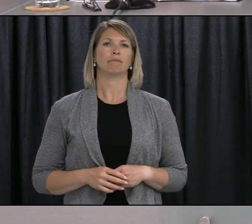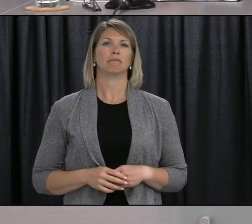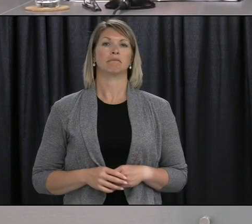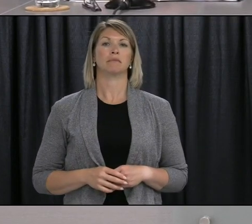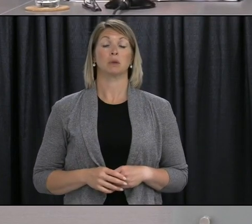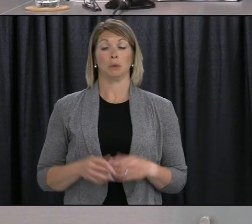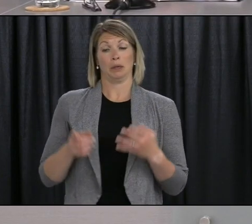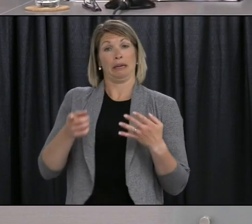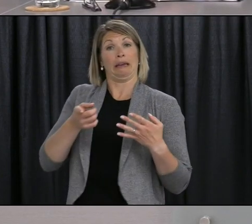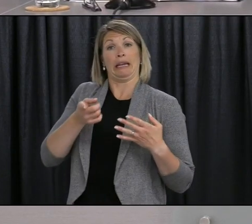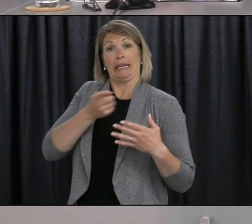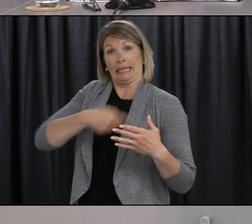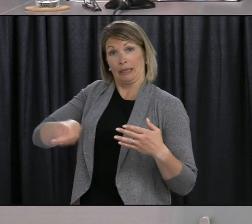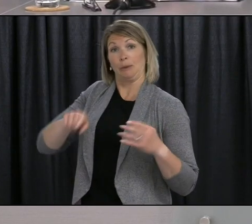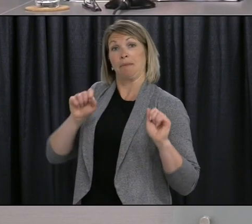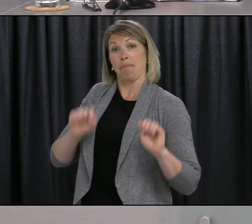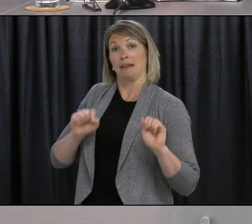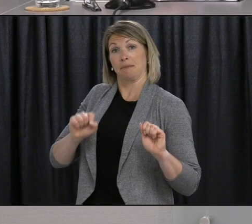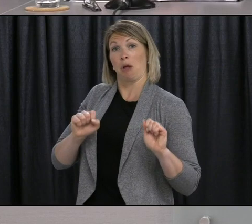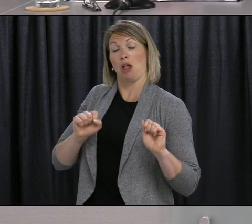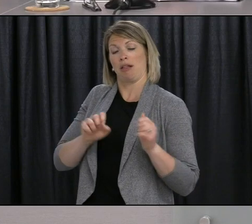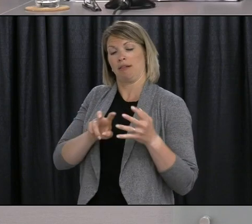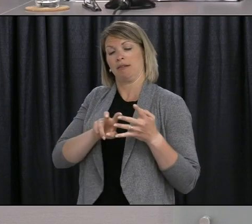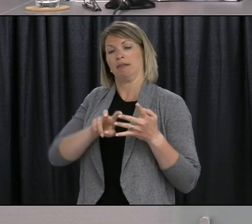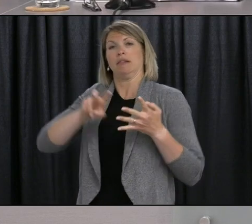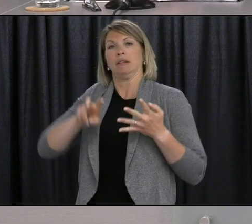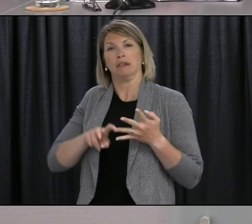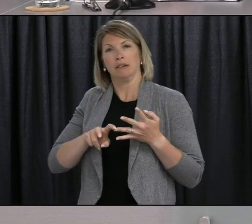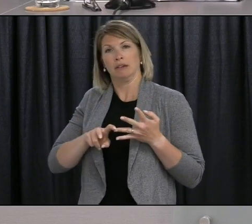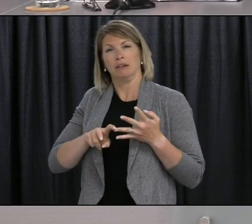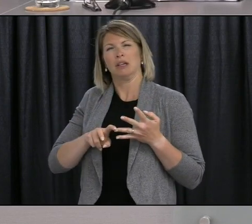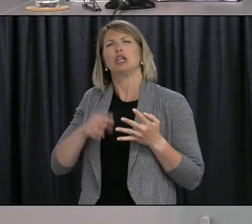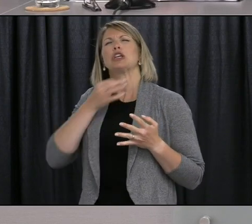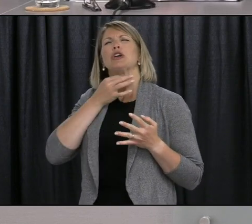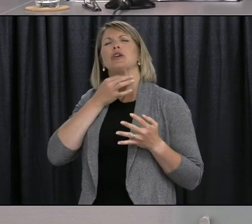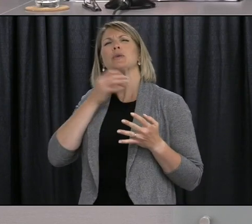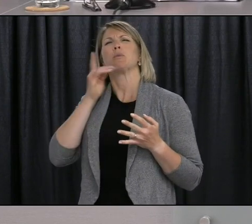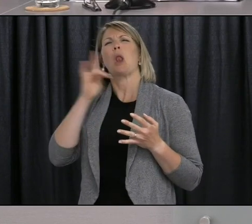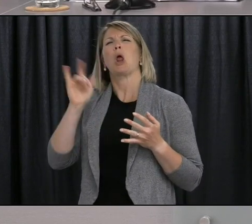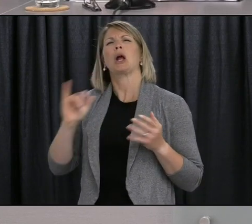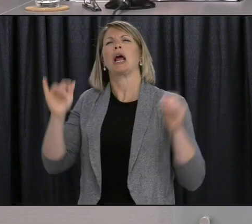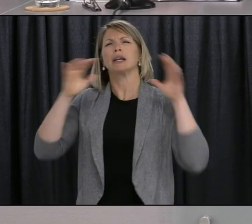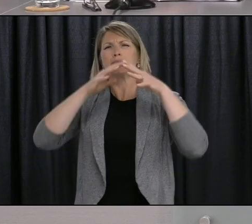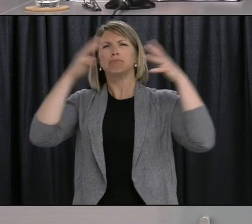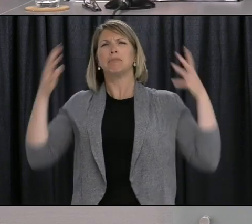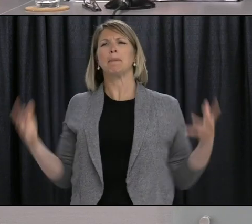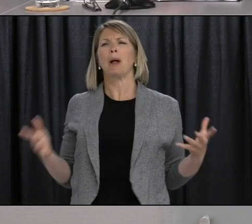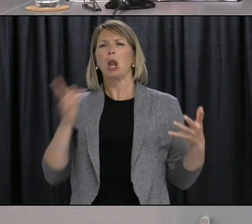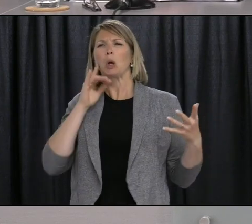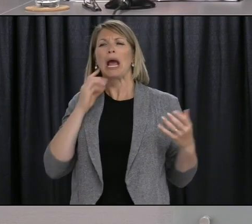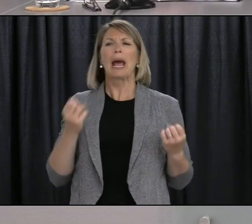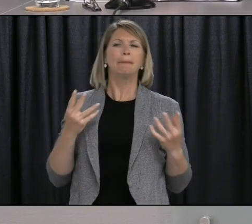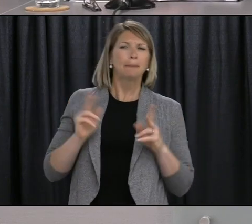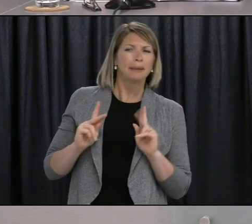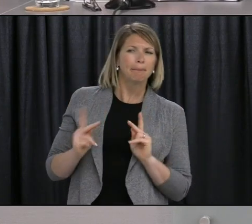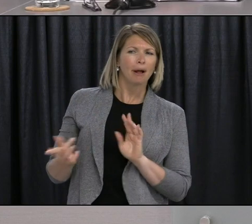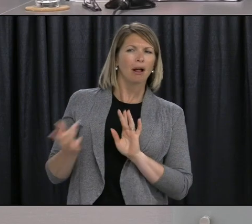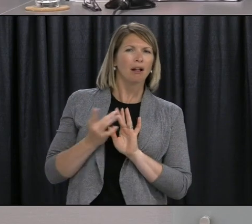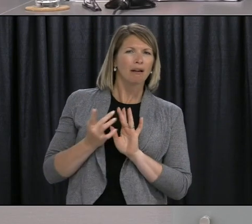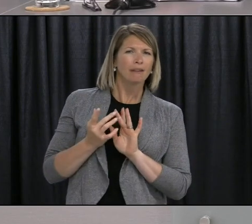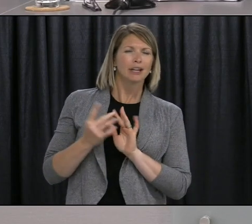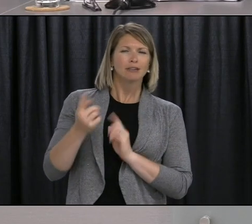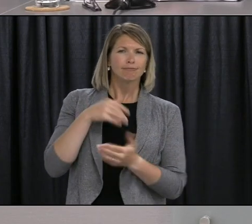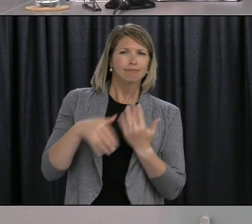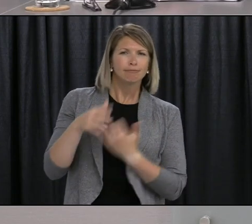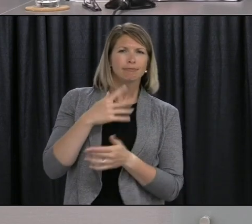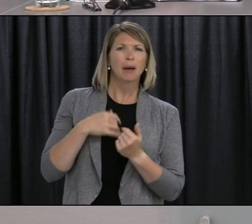from moving to the second alert level, what will be the major changes, considering things like bars will reopen and physical distancing, since it's not enforceable, might